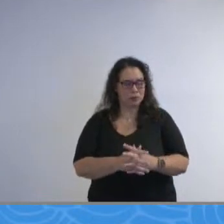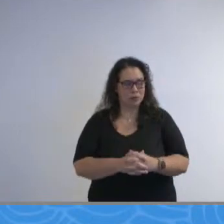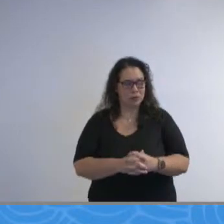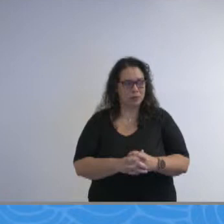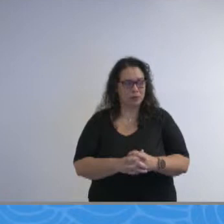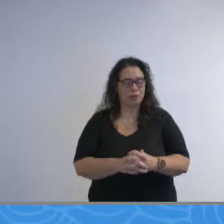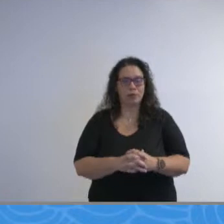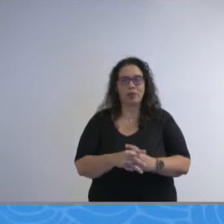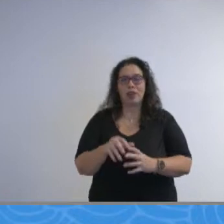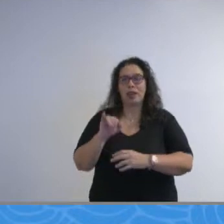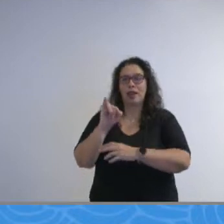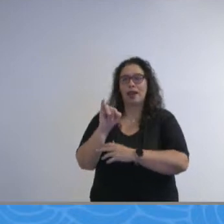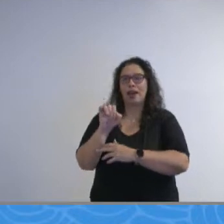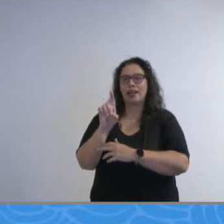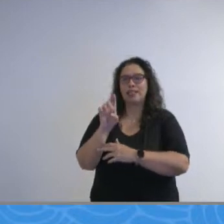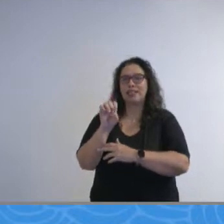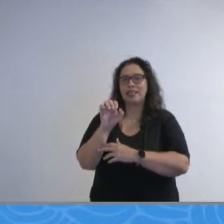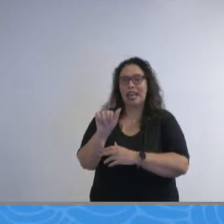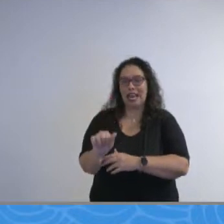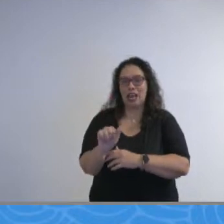different informations.